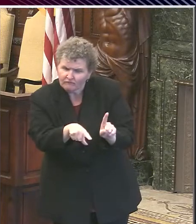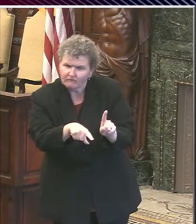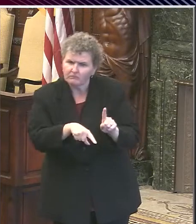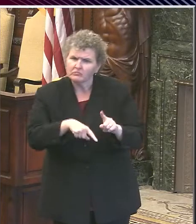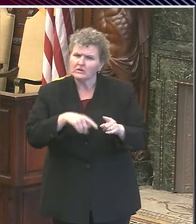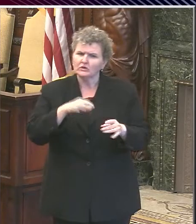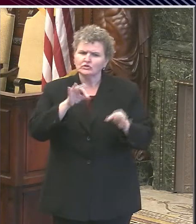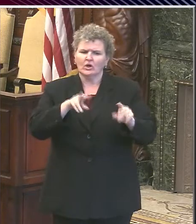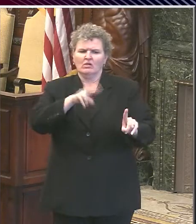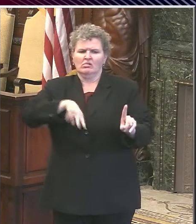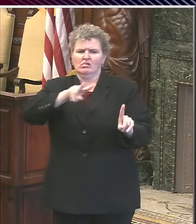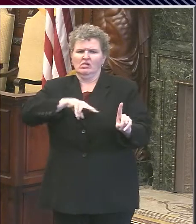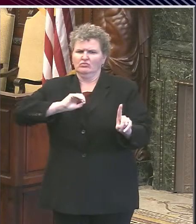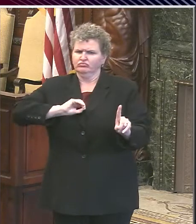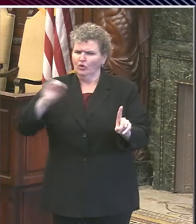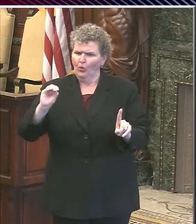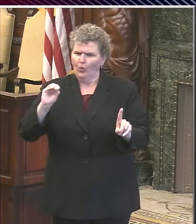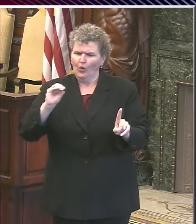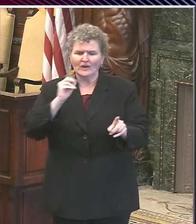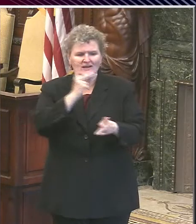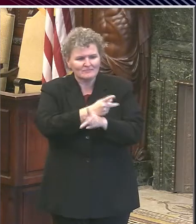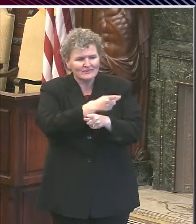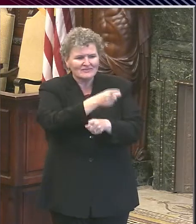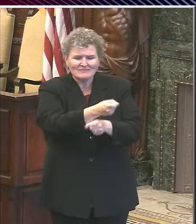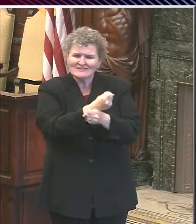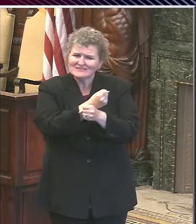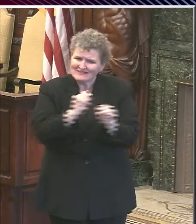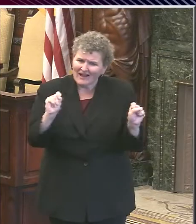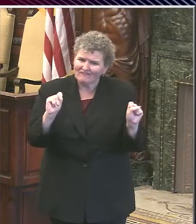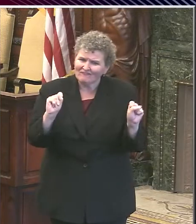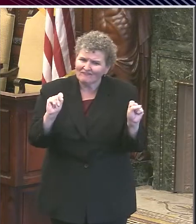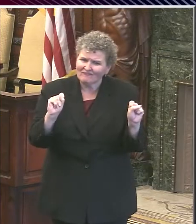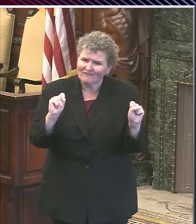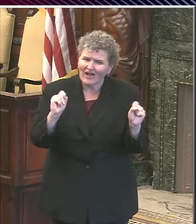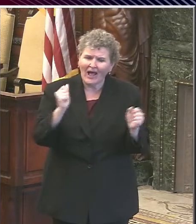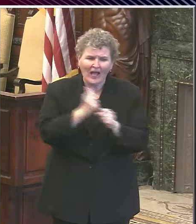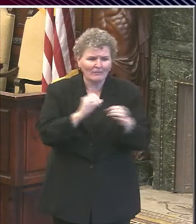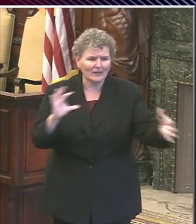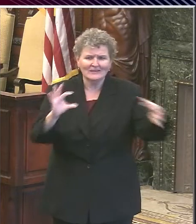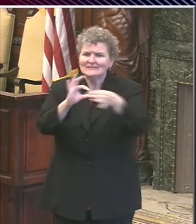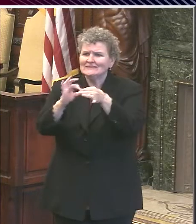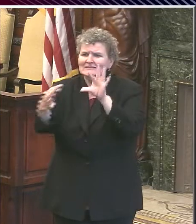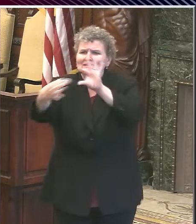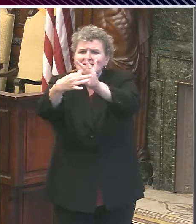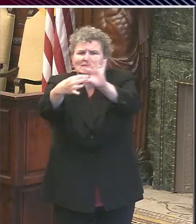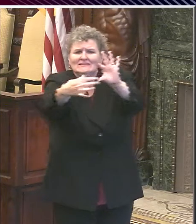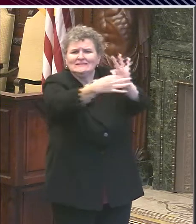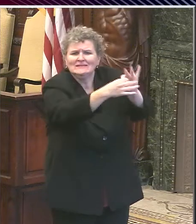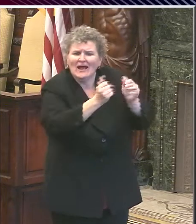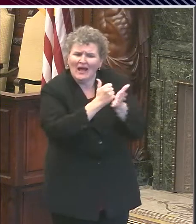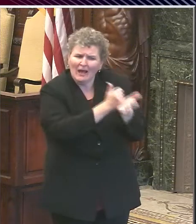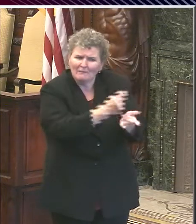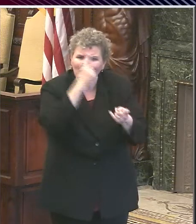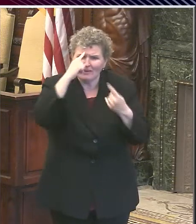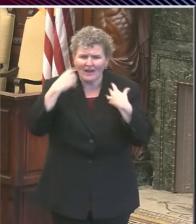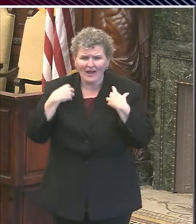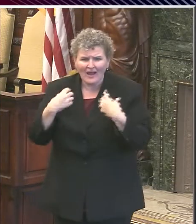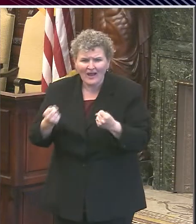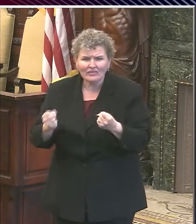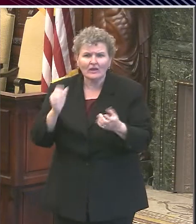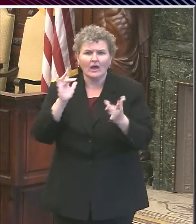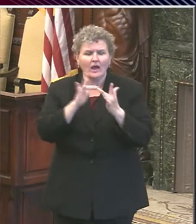safe, connect them to professional help, and continue to follow up and check in on them. If you think you need help or are concerned about a loved